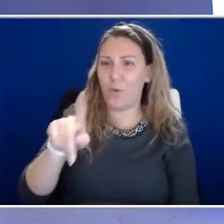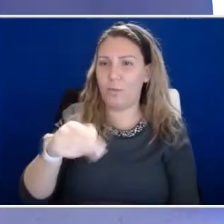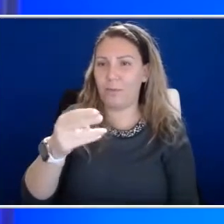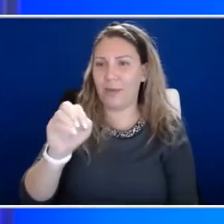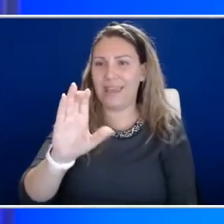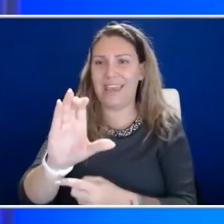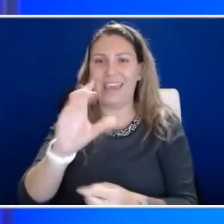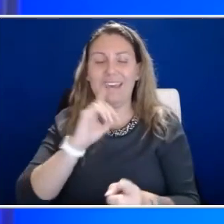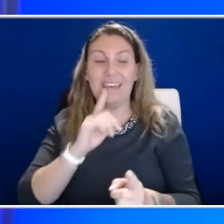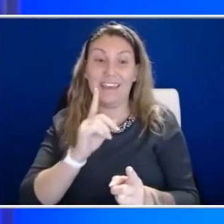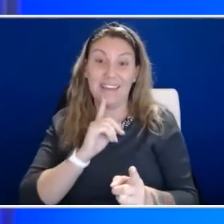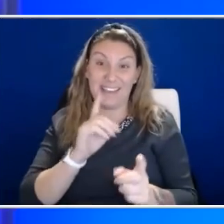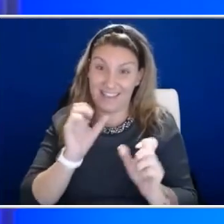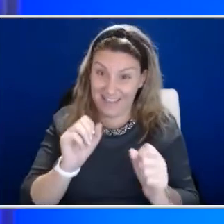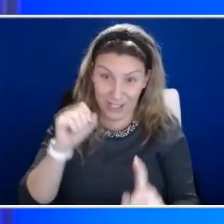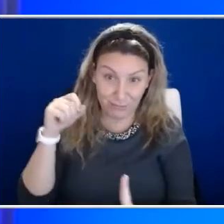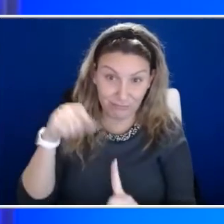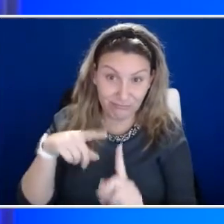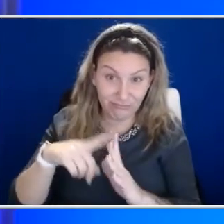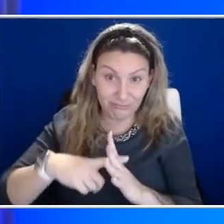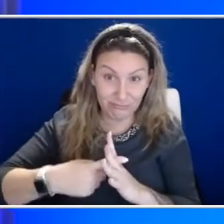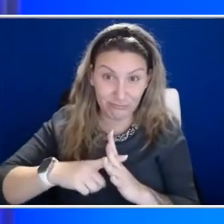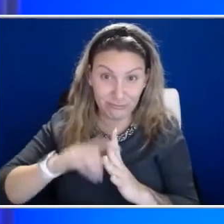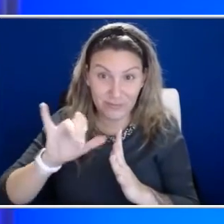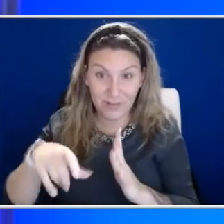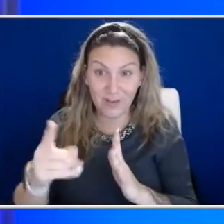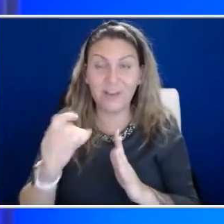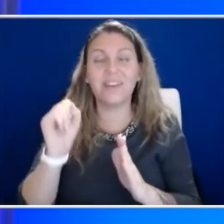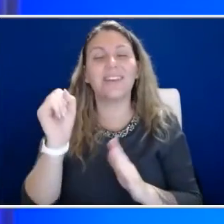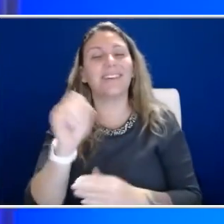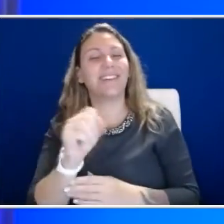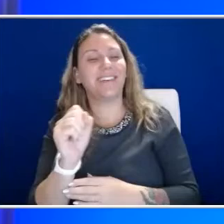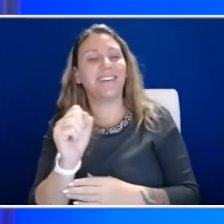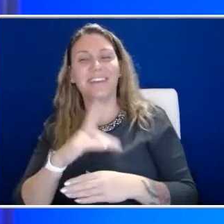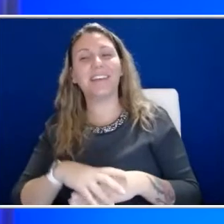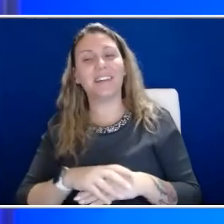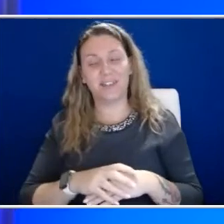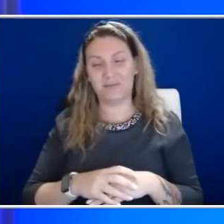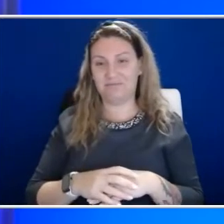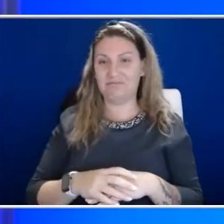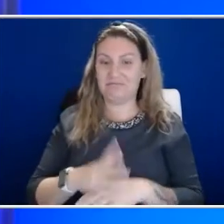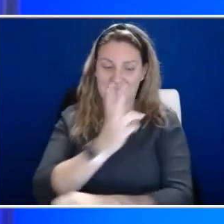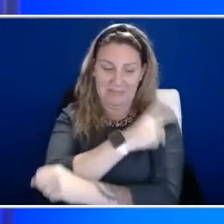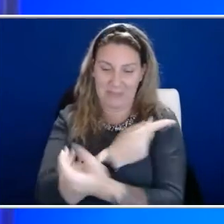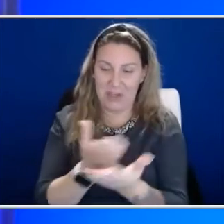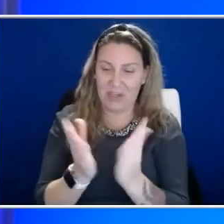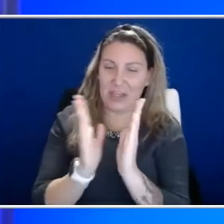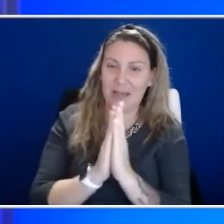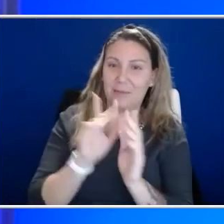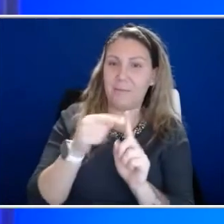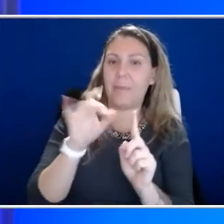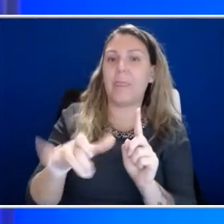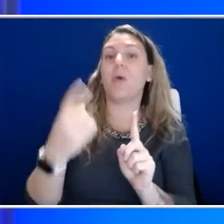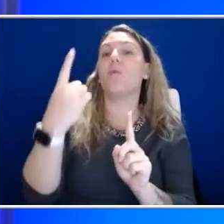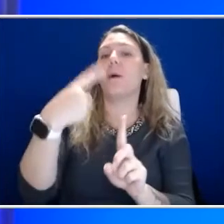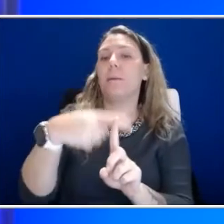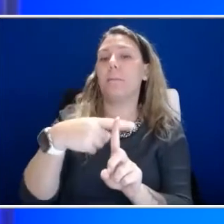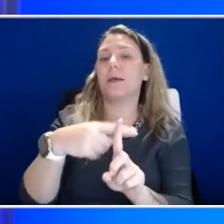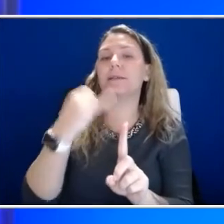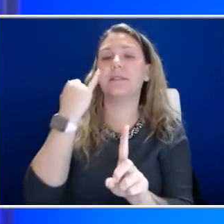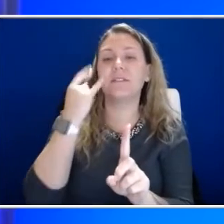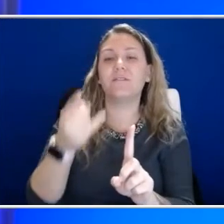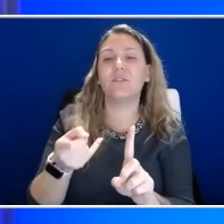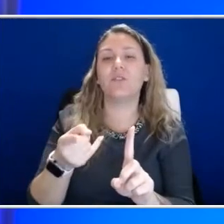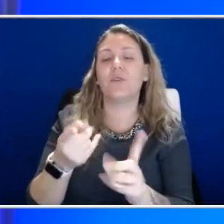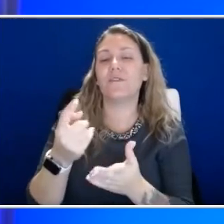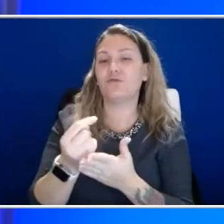it. I think that is the one kind of concern that we usually have. Patients are asked about it. One positive is if you are getting treatment